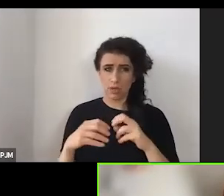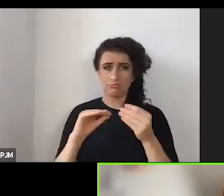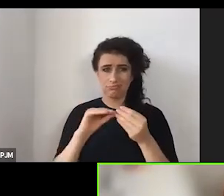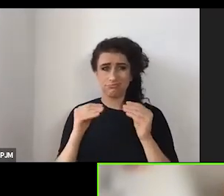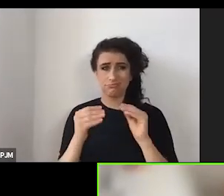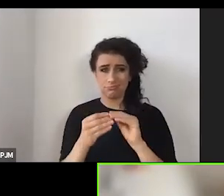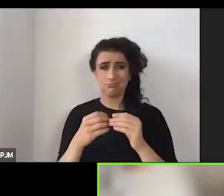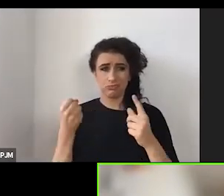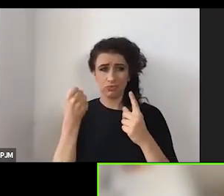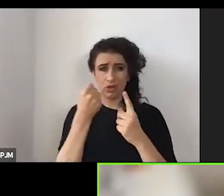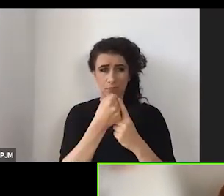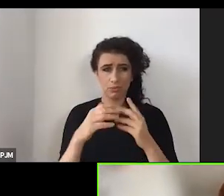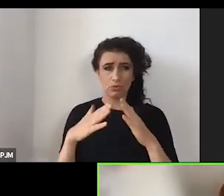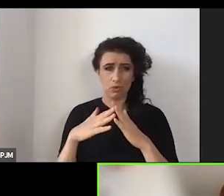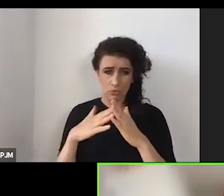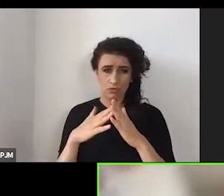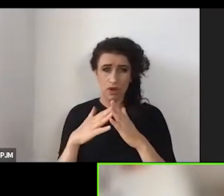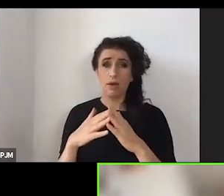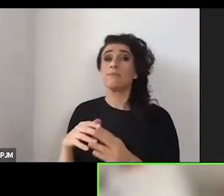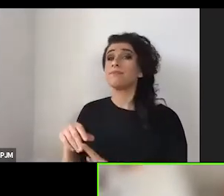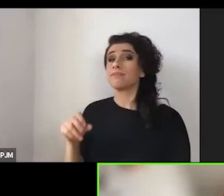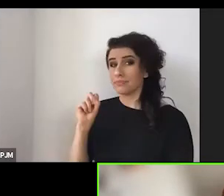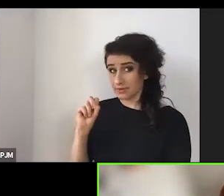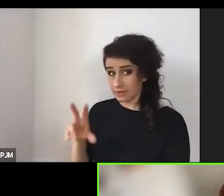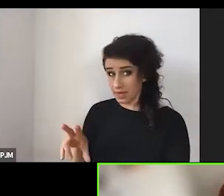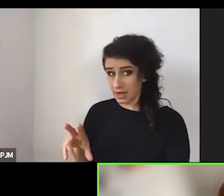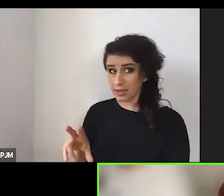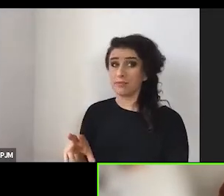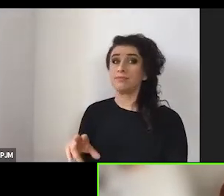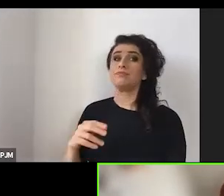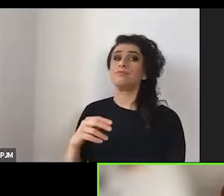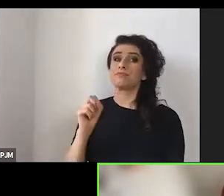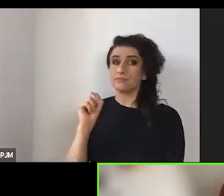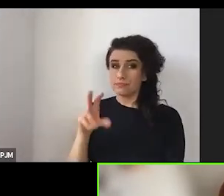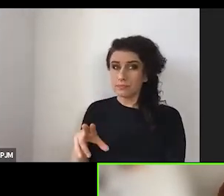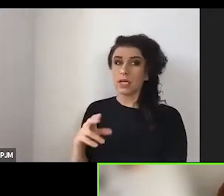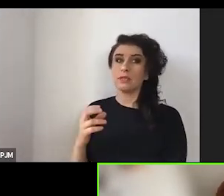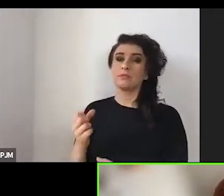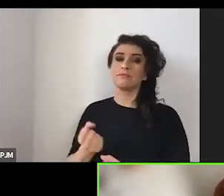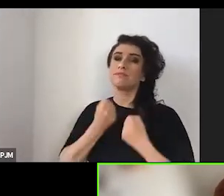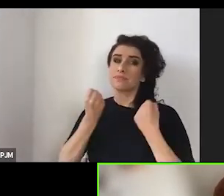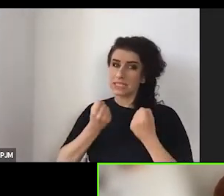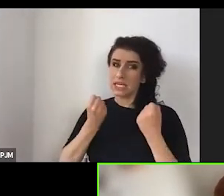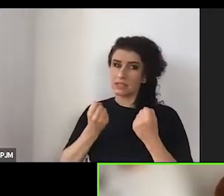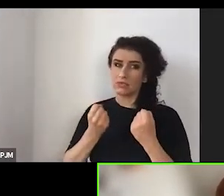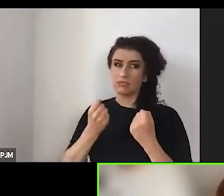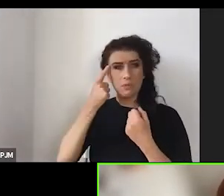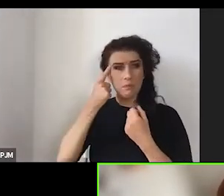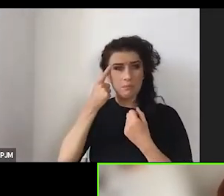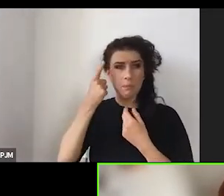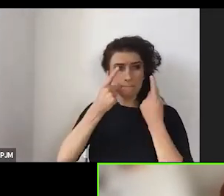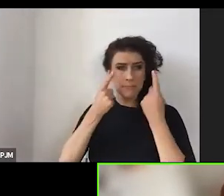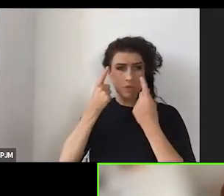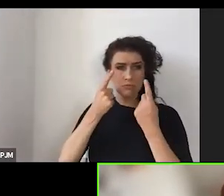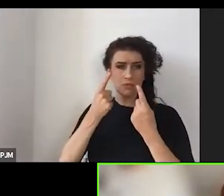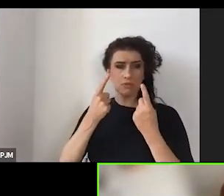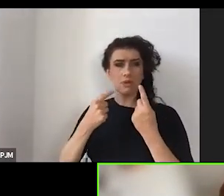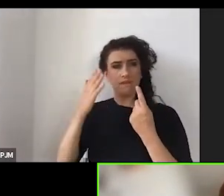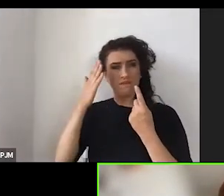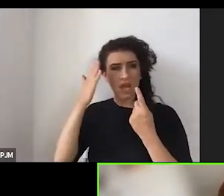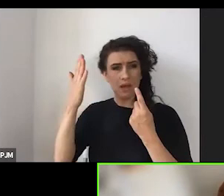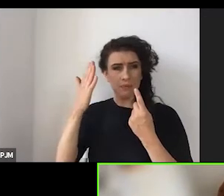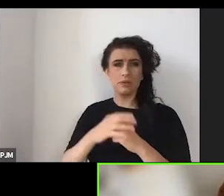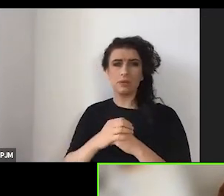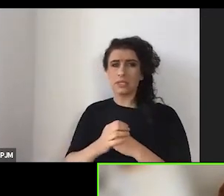Sure. We have realized now it's a very complicated problem in countries that there is no money, right?